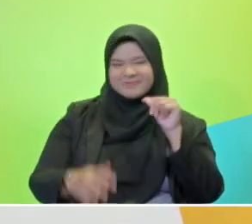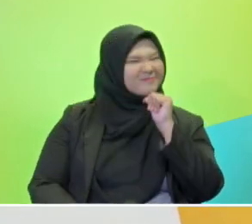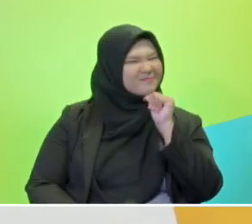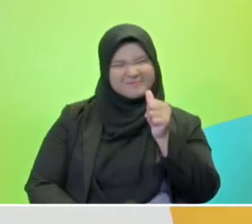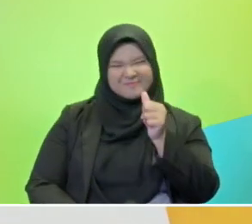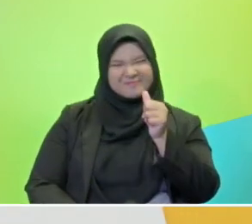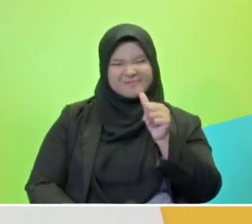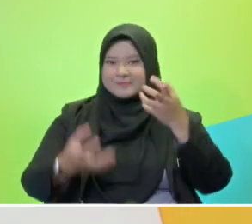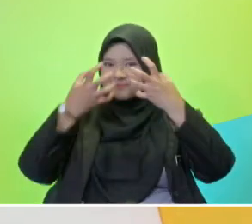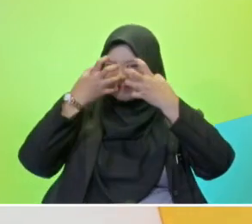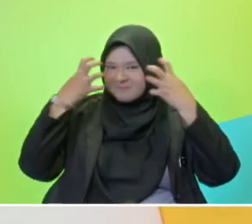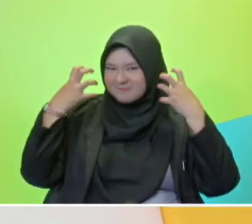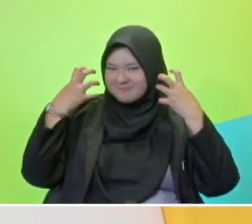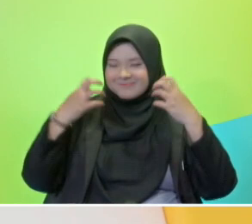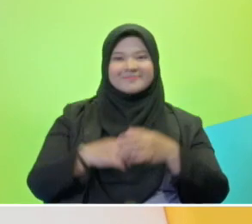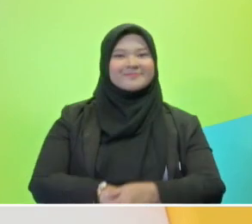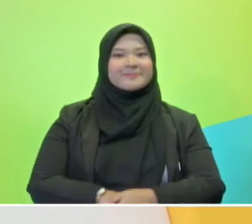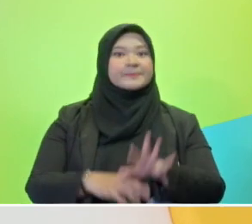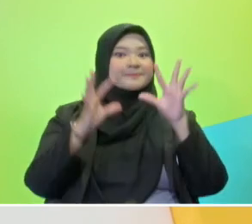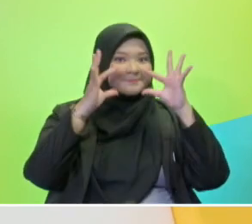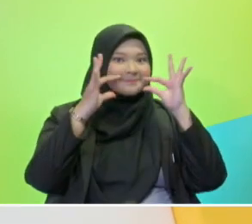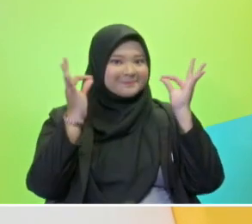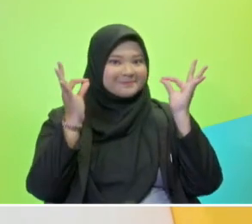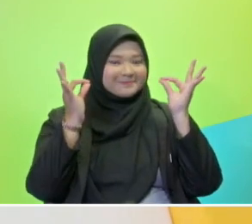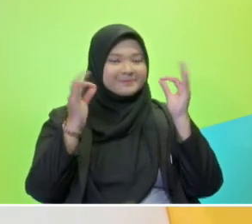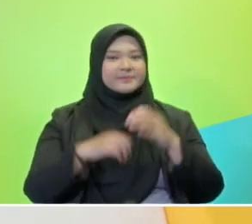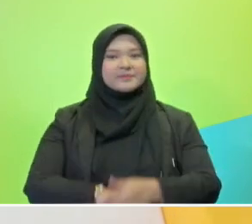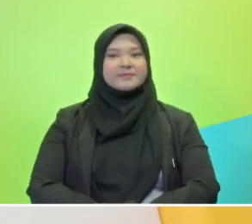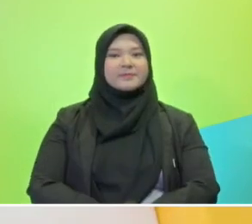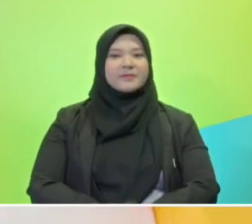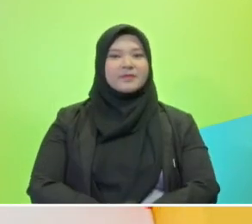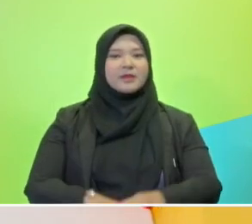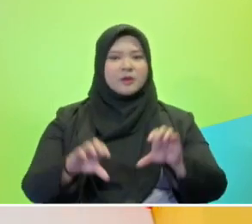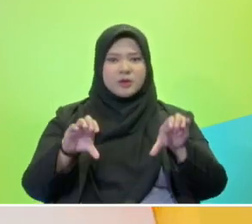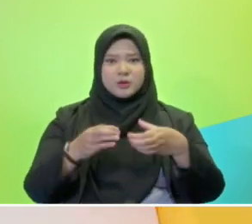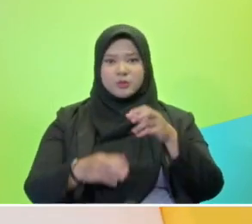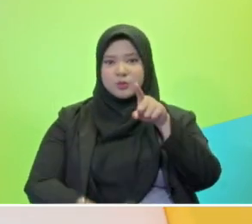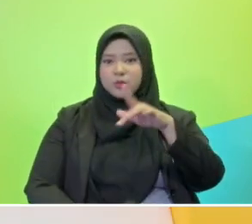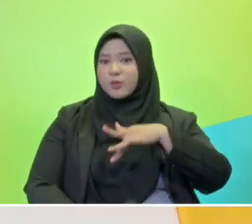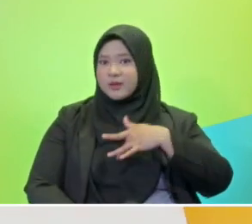so embarrassed with myself. All right, Azra. Okay. Okay, do you like it or not?